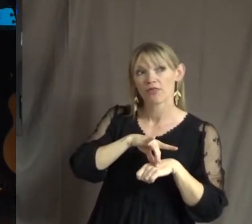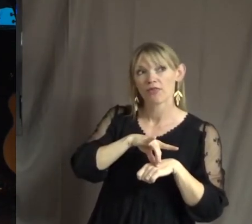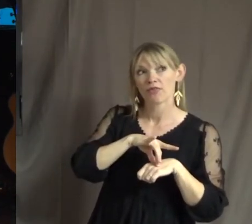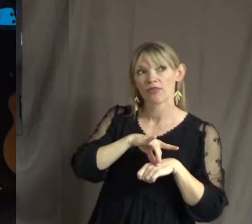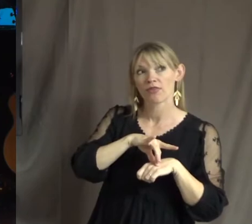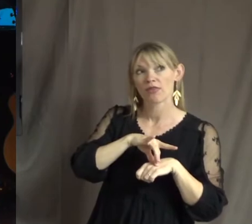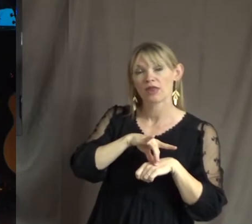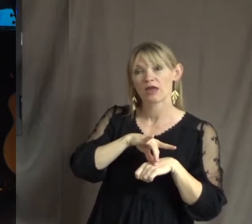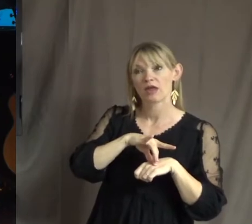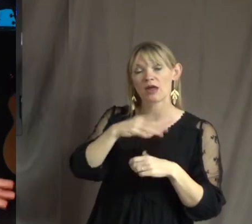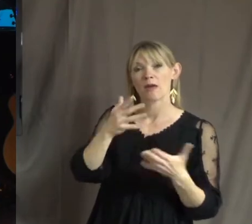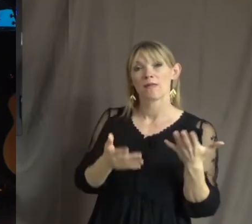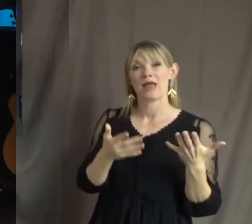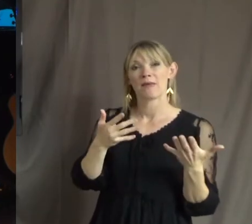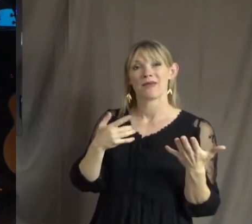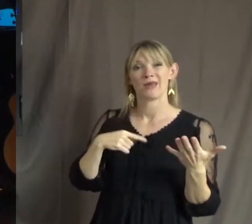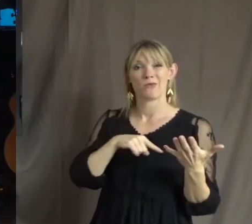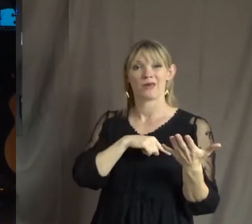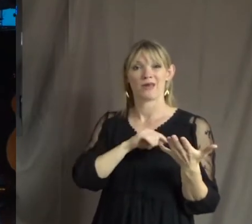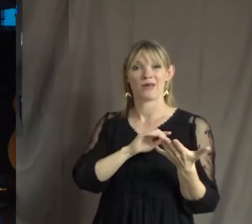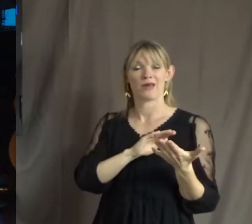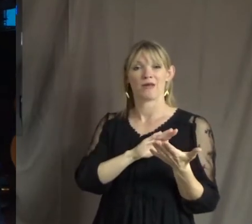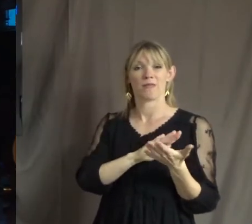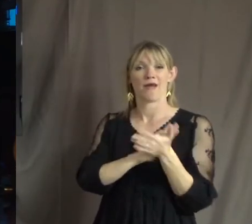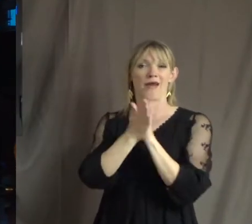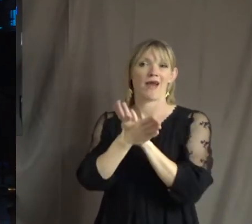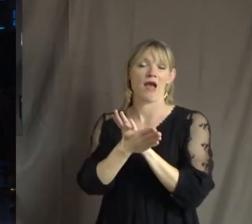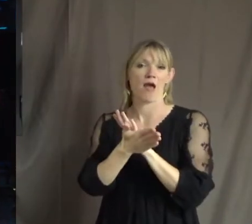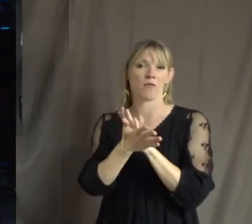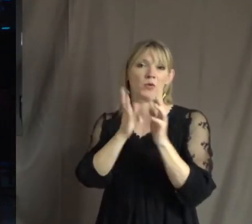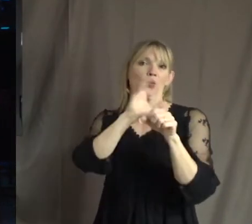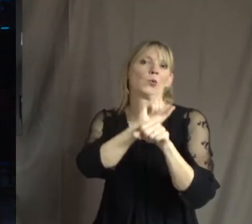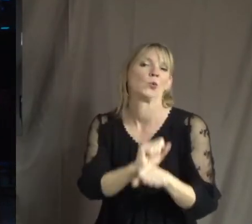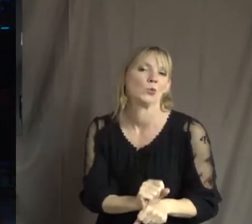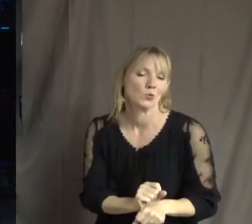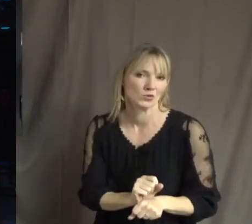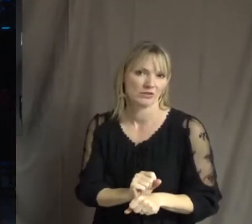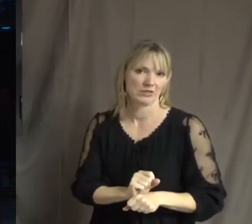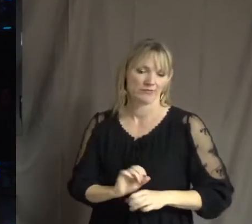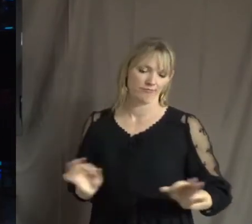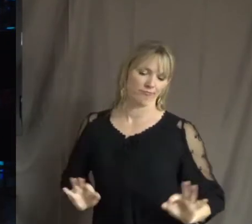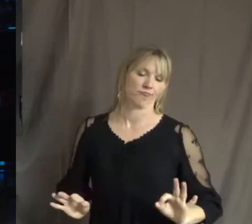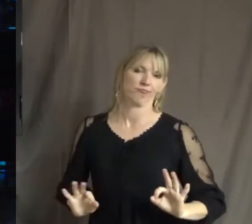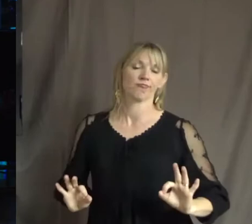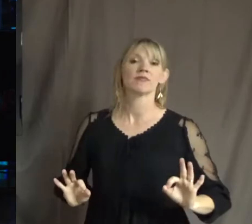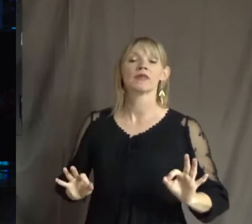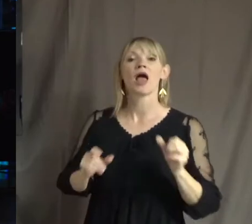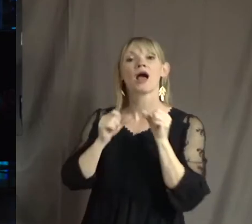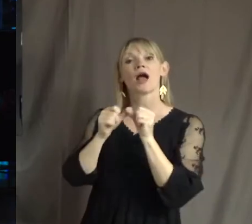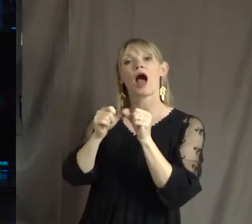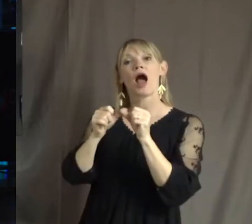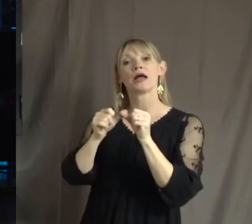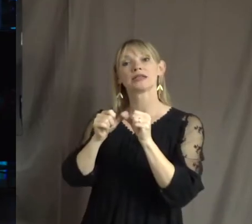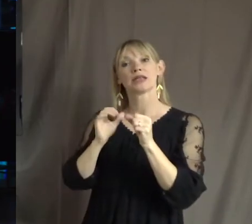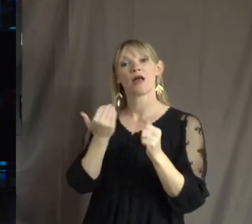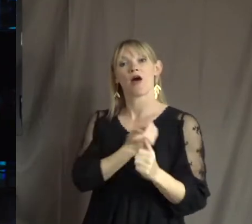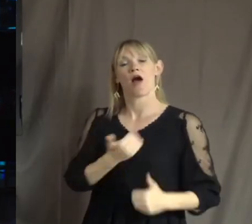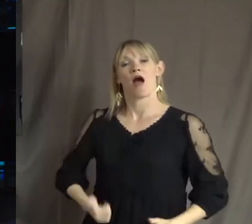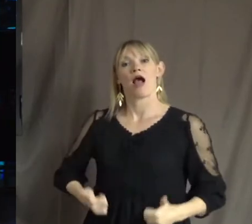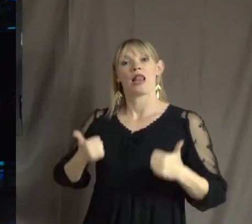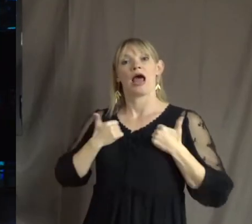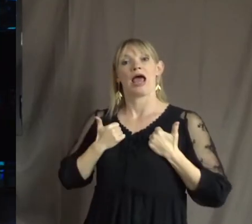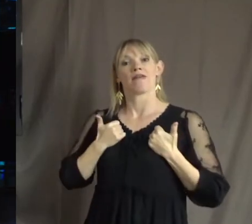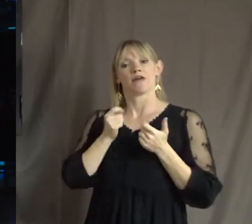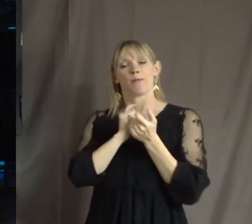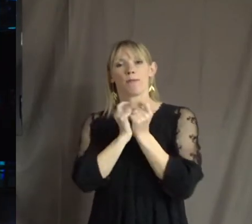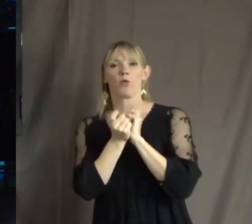maybe we would get way too used to it. And so there's that constant movement in our life.